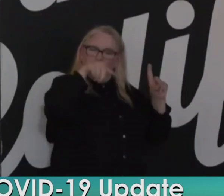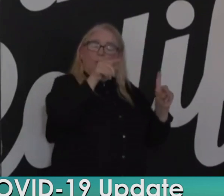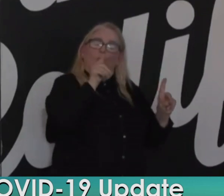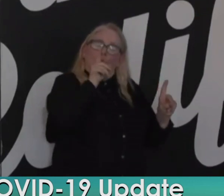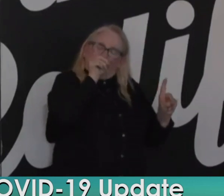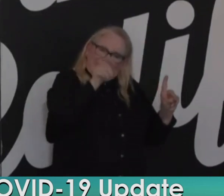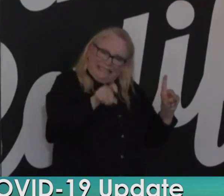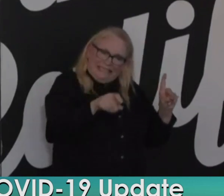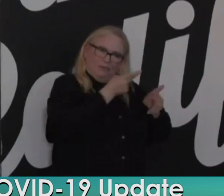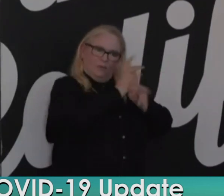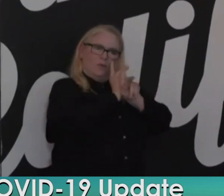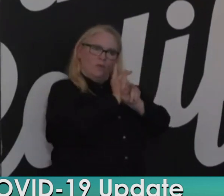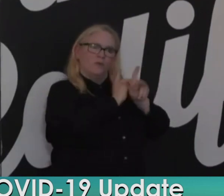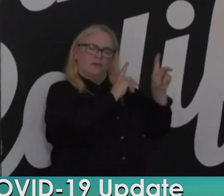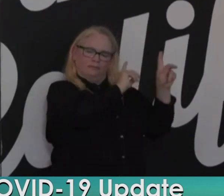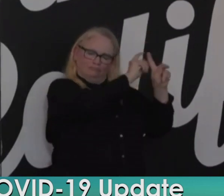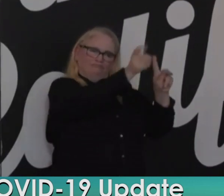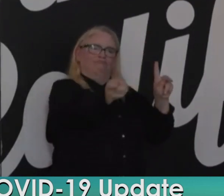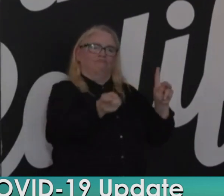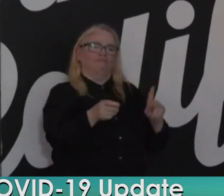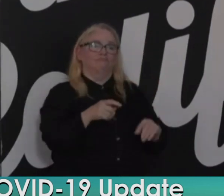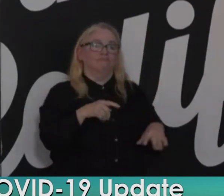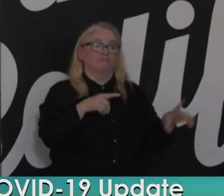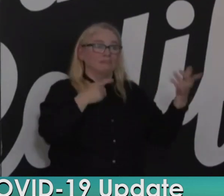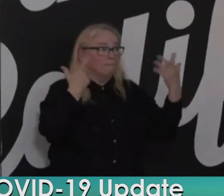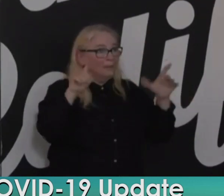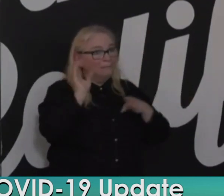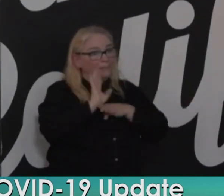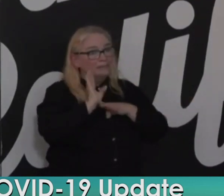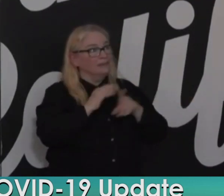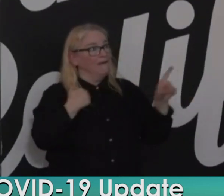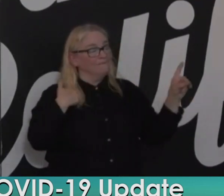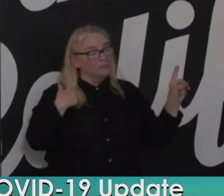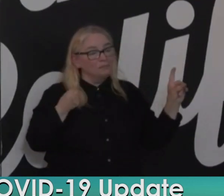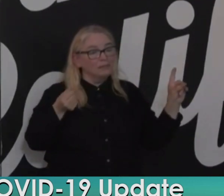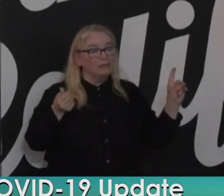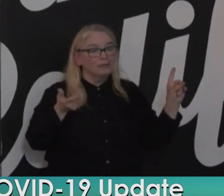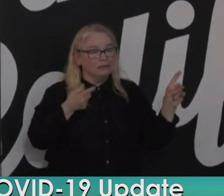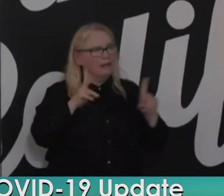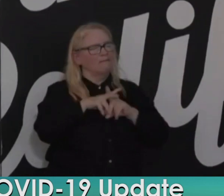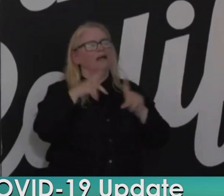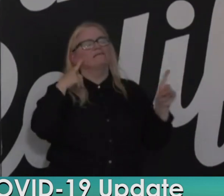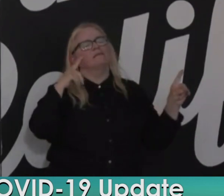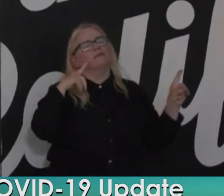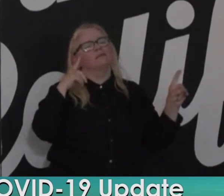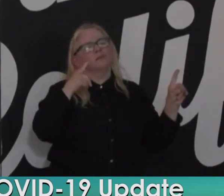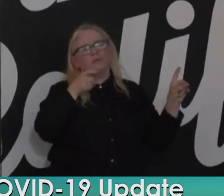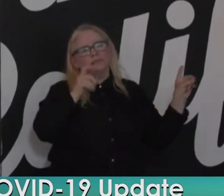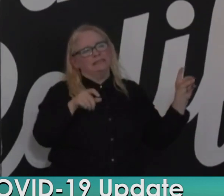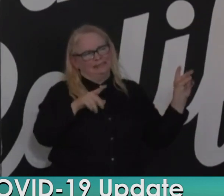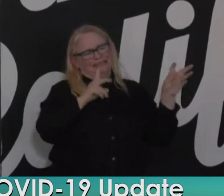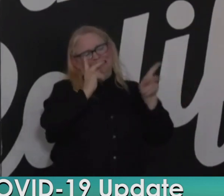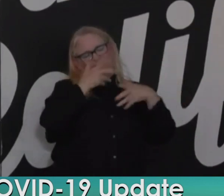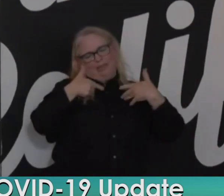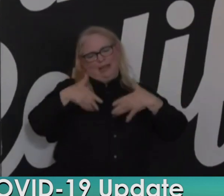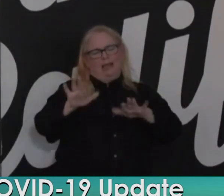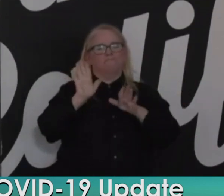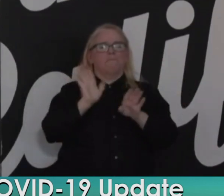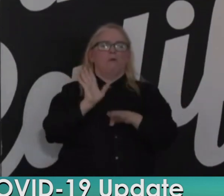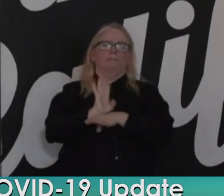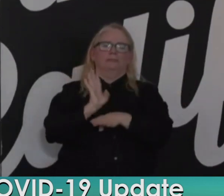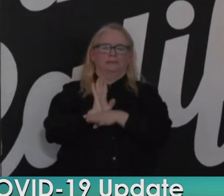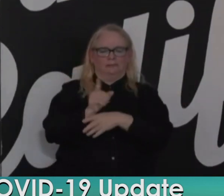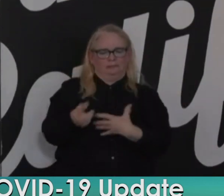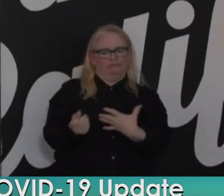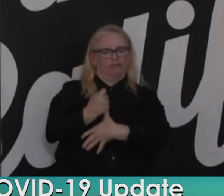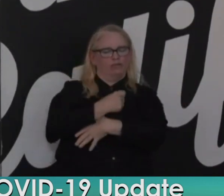and have huge cash capacity not to compete with businesses like this that must be the top priority